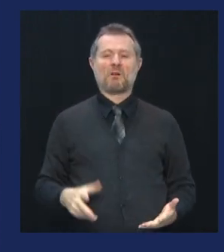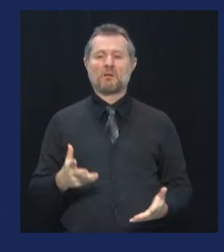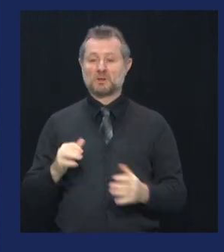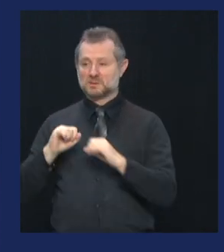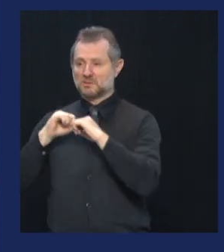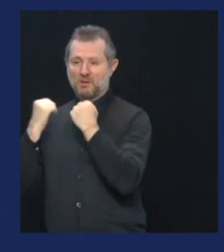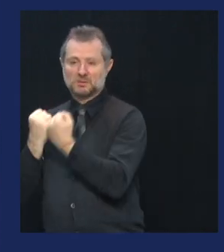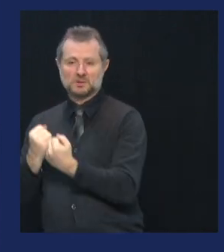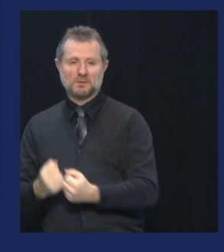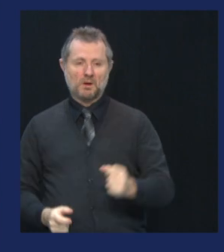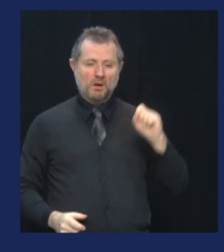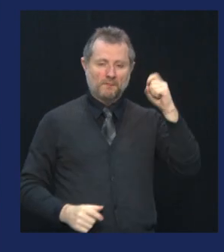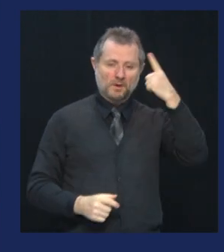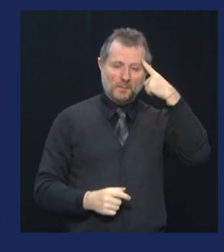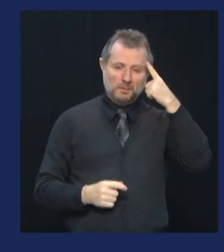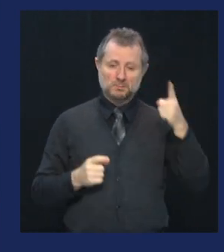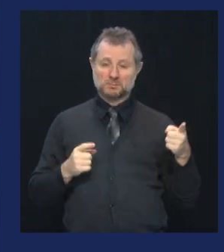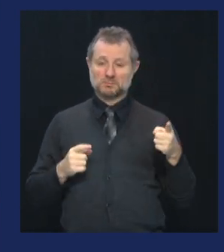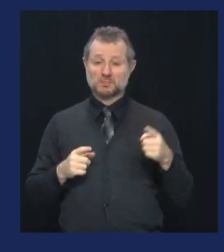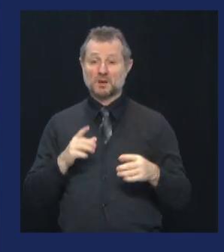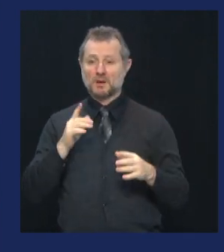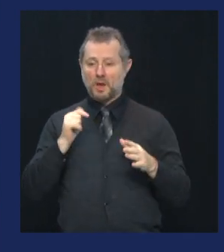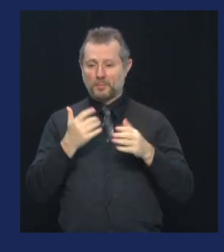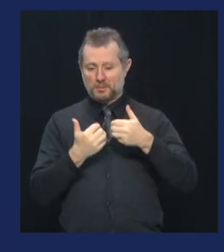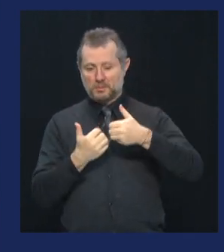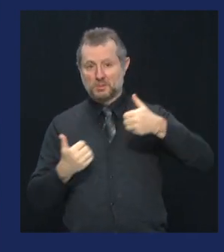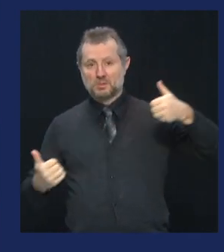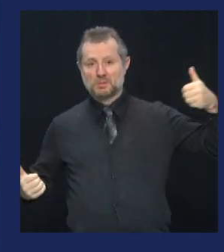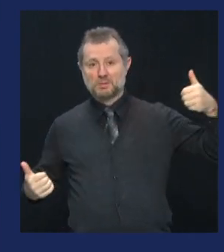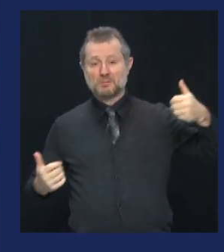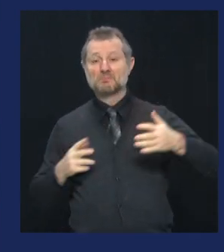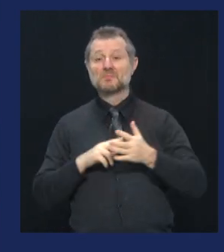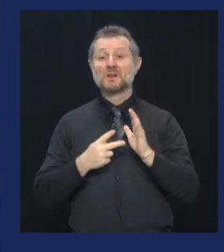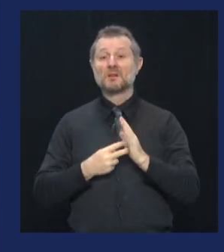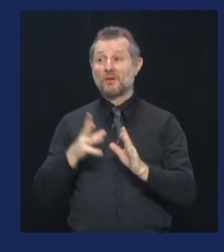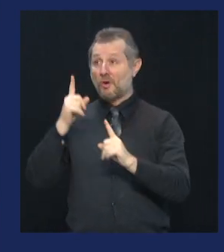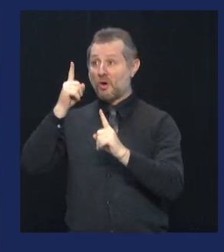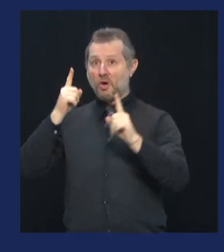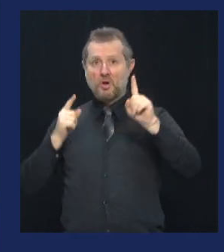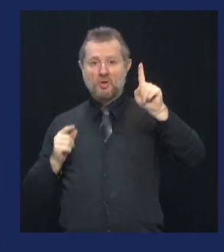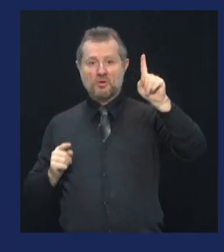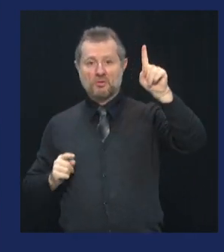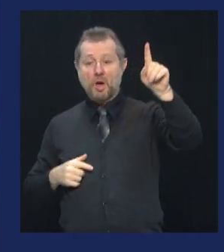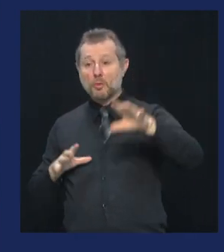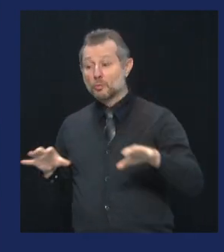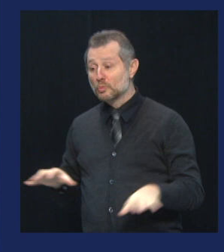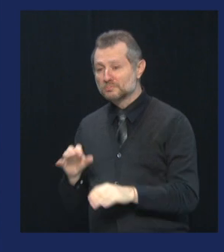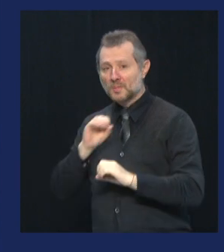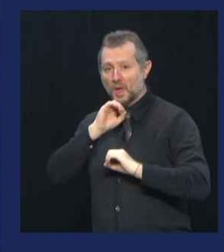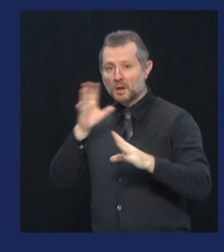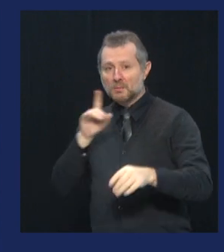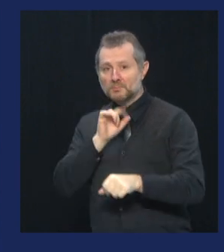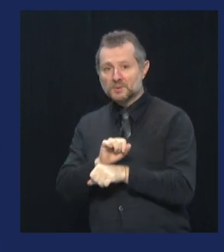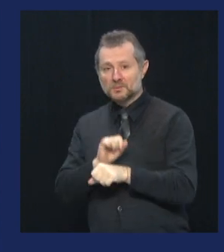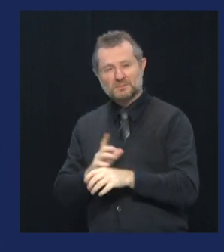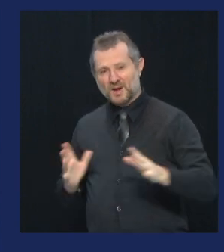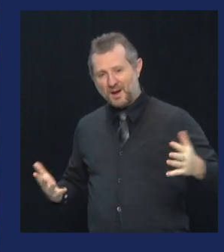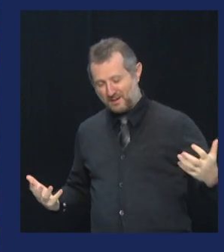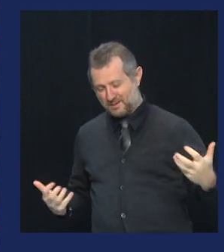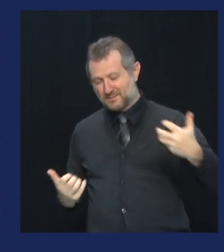between aspirations and accomplishment, between rhetoric and reality, between saying and